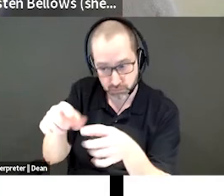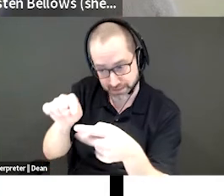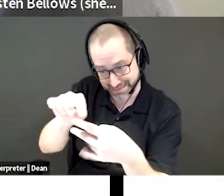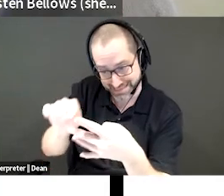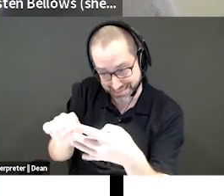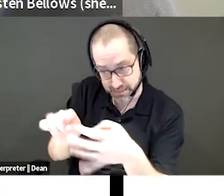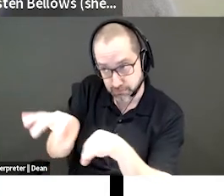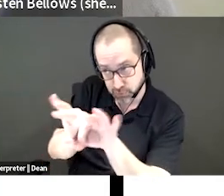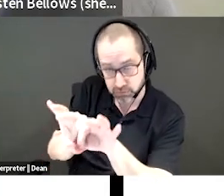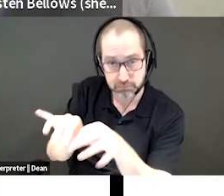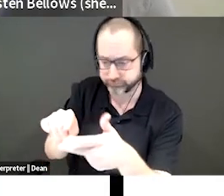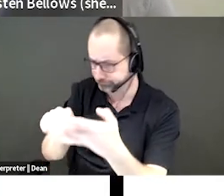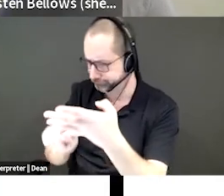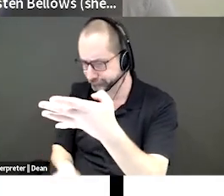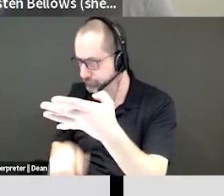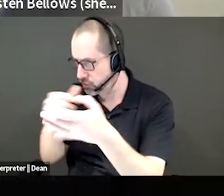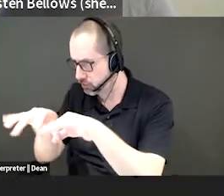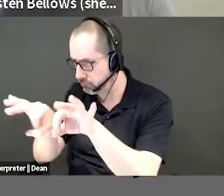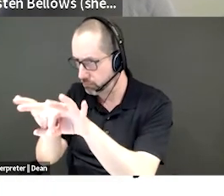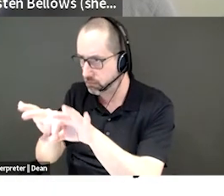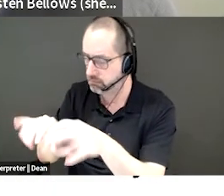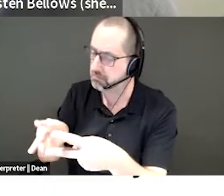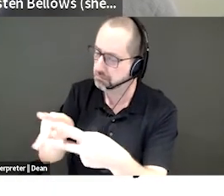just remember that you have control over that.